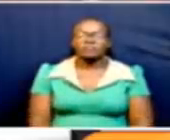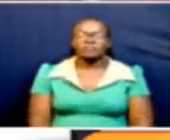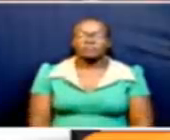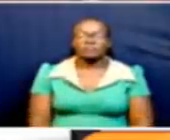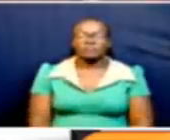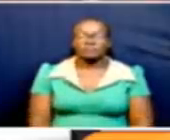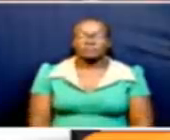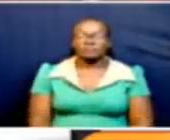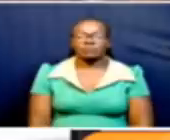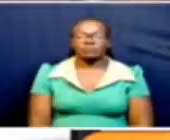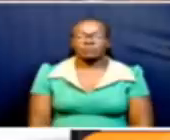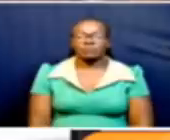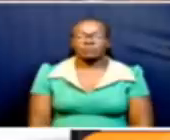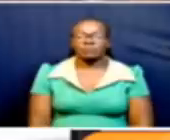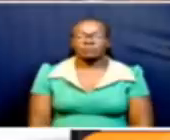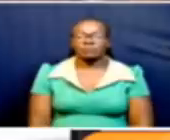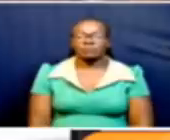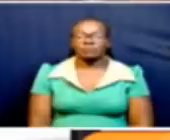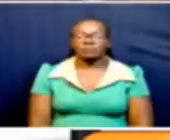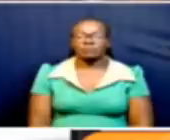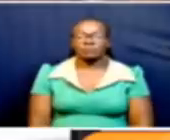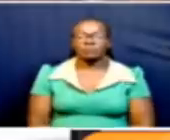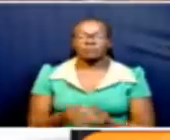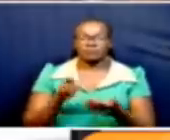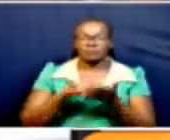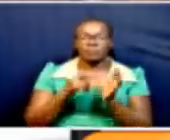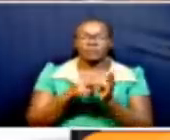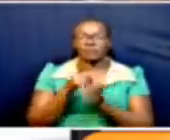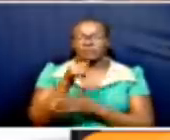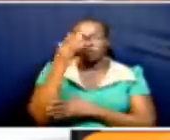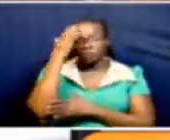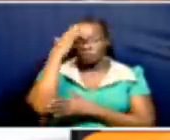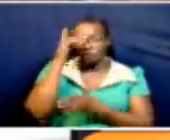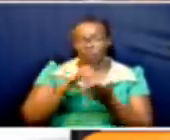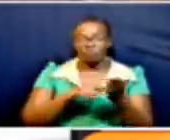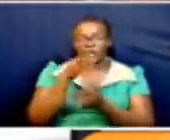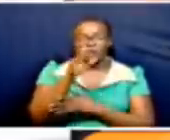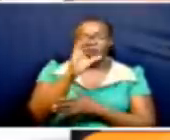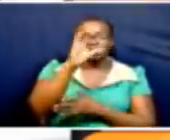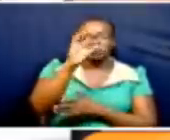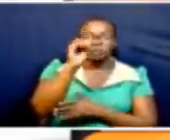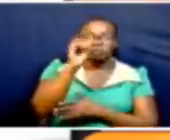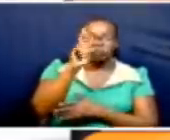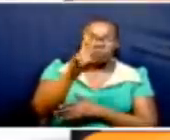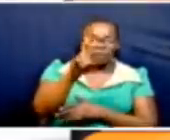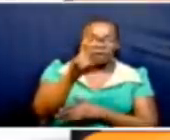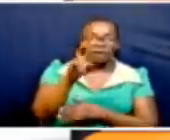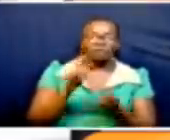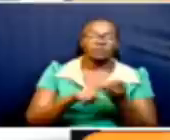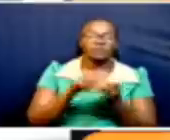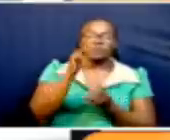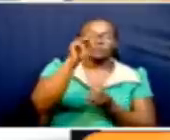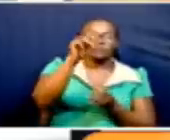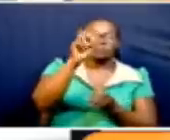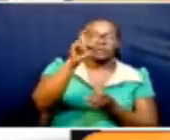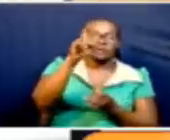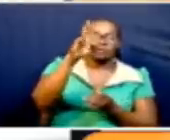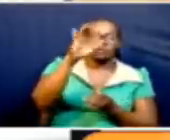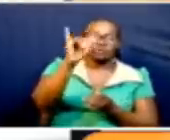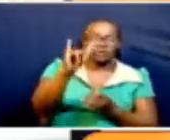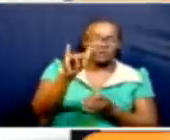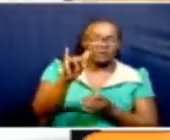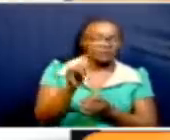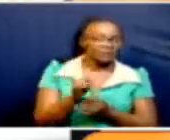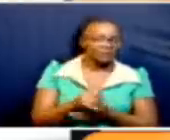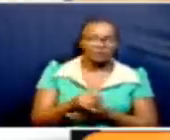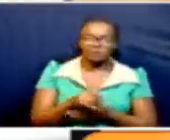the public. Do you know mercury? Do people understand what is no, mercury? They don't. Copper. It's expensive. And you say that you put mercury. This is a metal you want to put in a sugar. Mm. How?